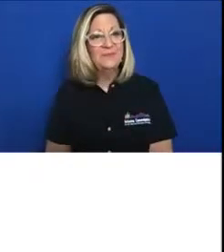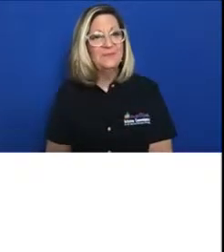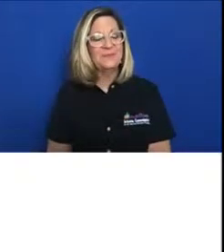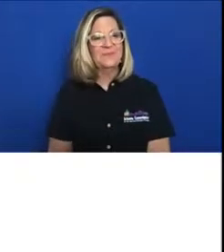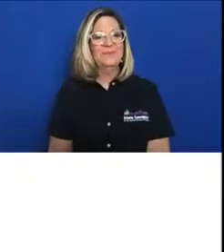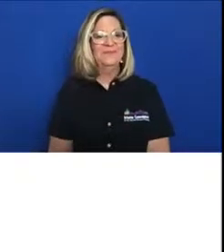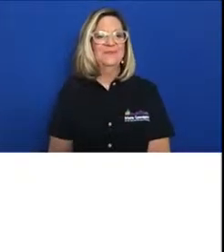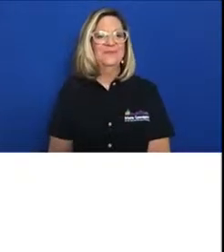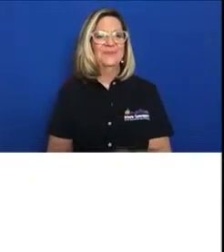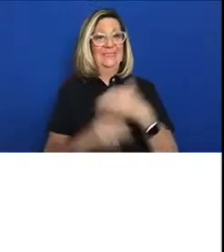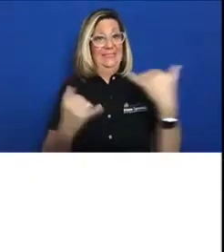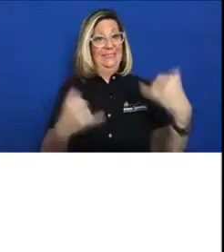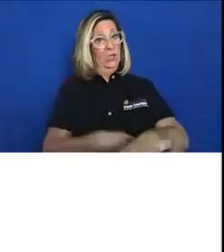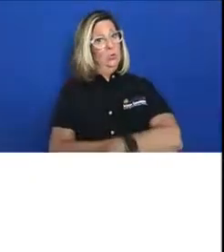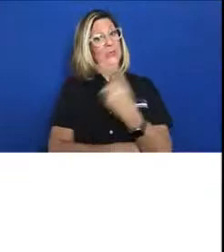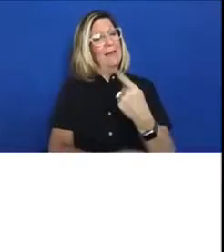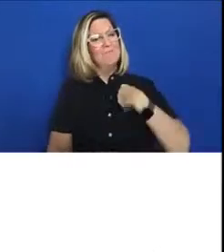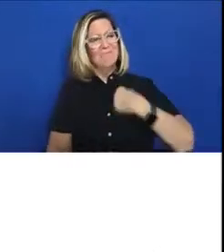Here's what Barb had to say.